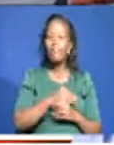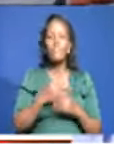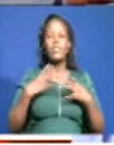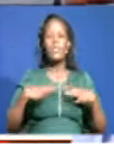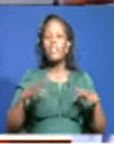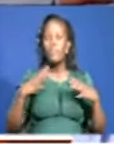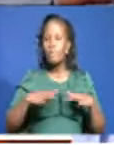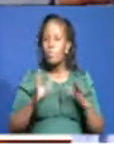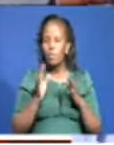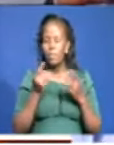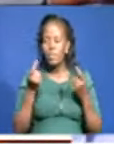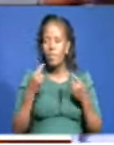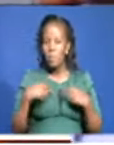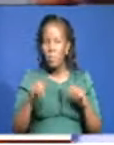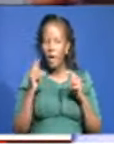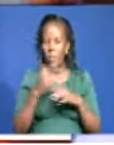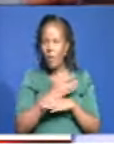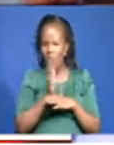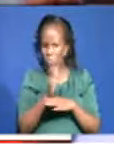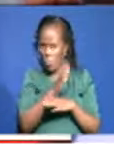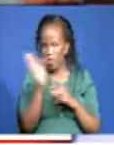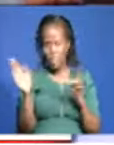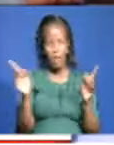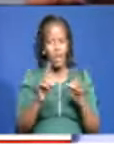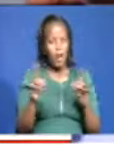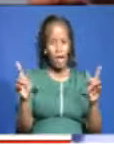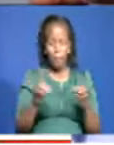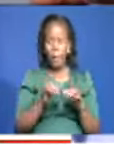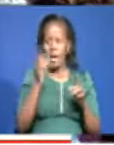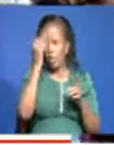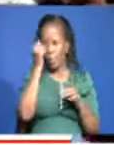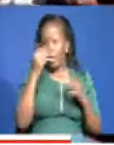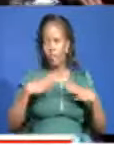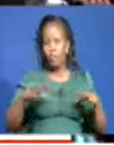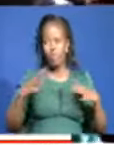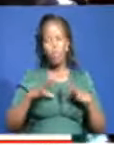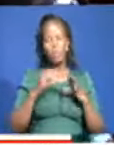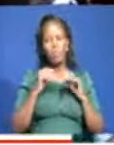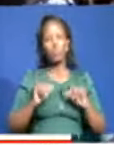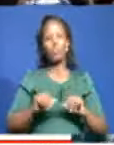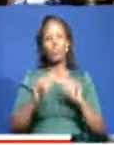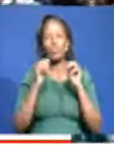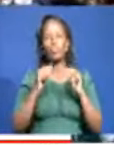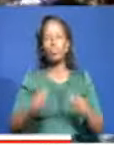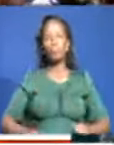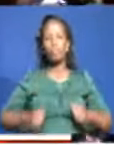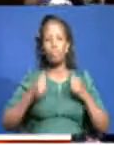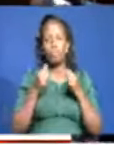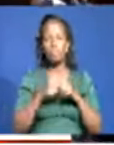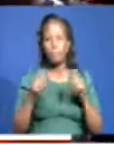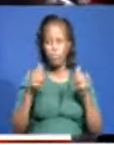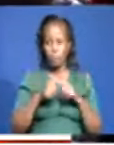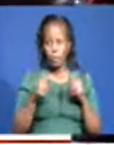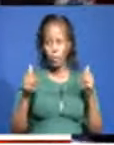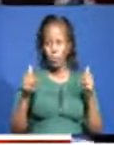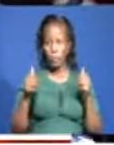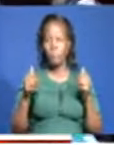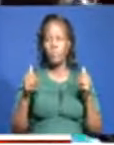kando ili wananchi wetu waweze kuhifadhi maisha yao. Colin Shadrock for Easy